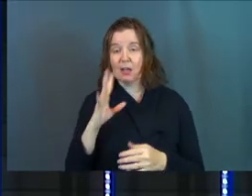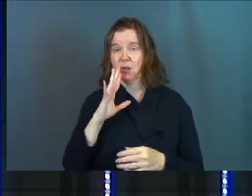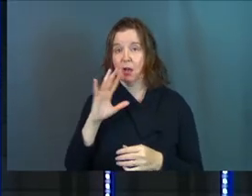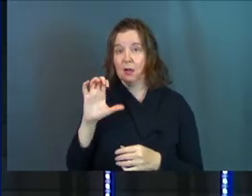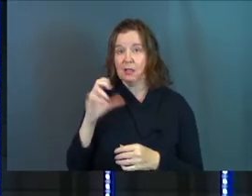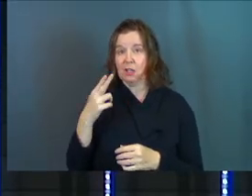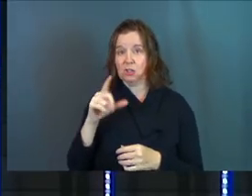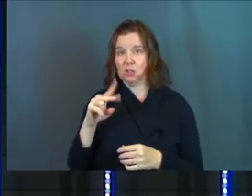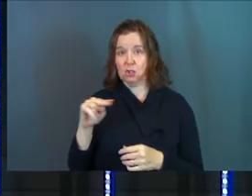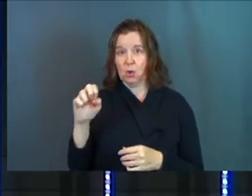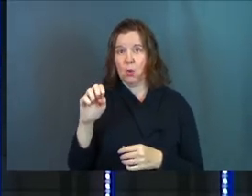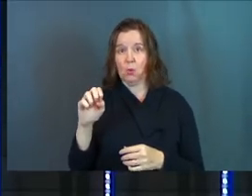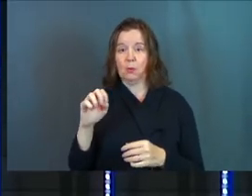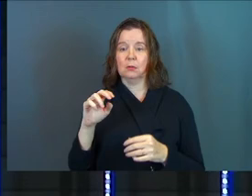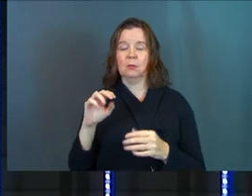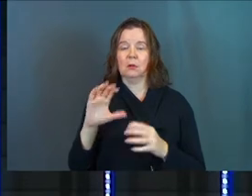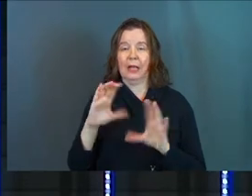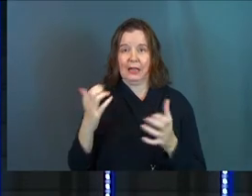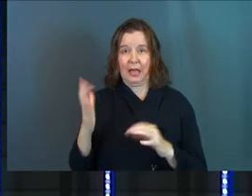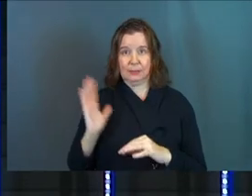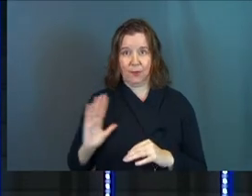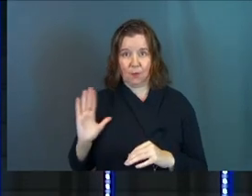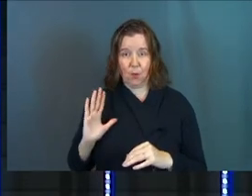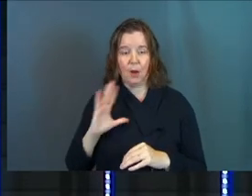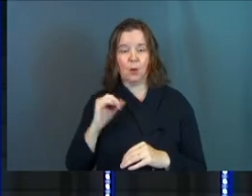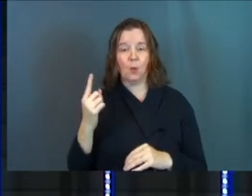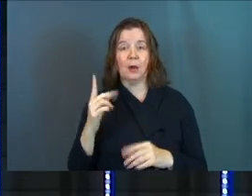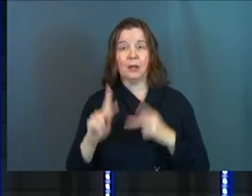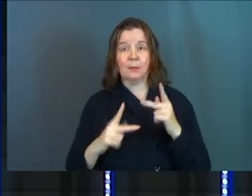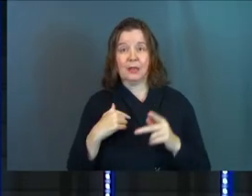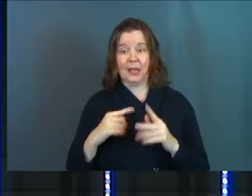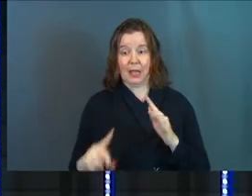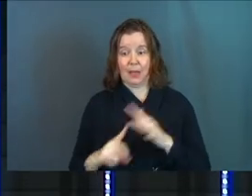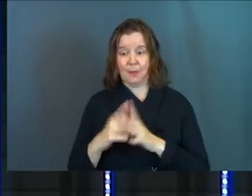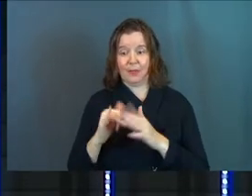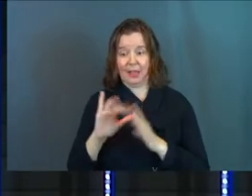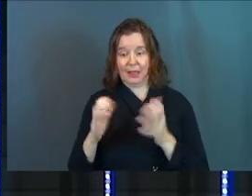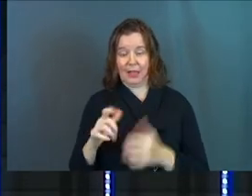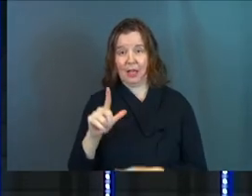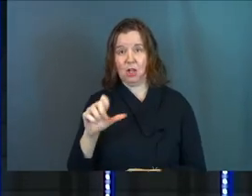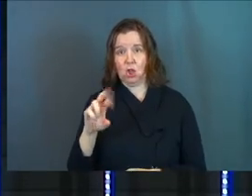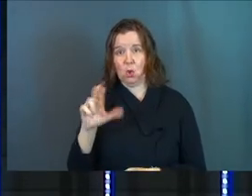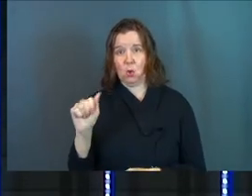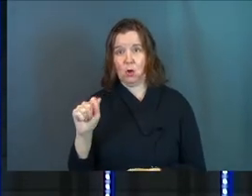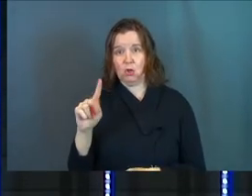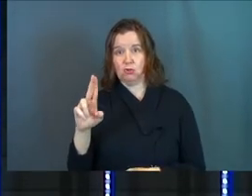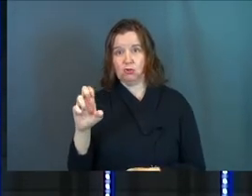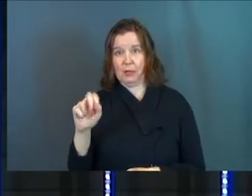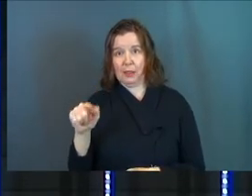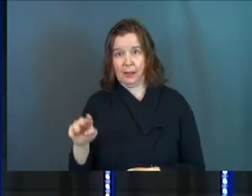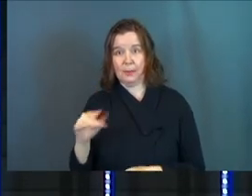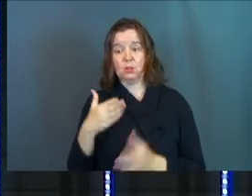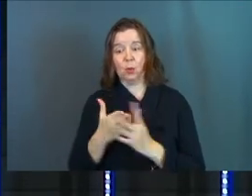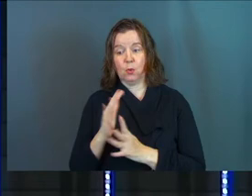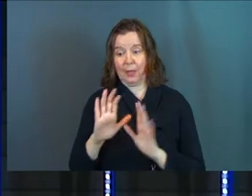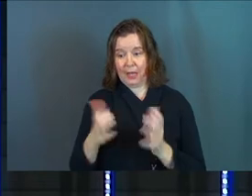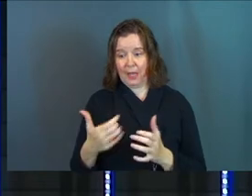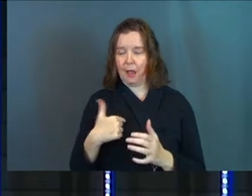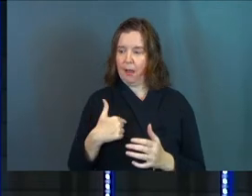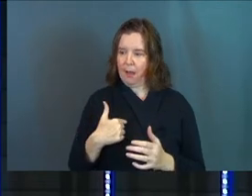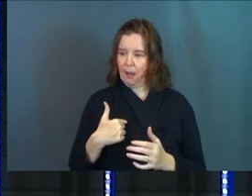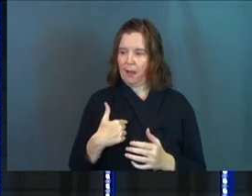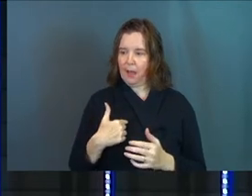about the Kazone class before, one of the folks that came out of that class was Laura Trenum, and she went through that class and